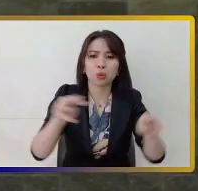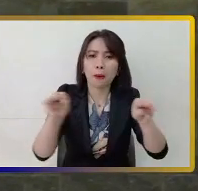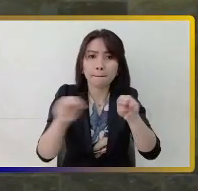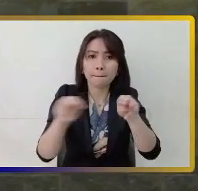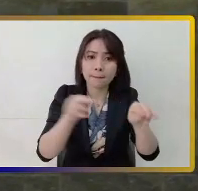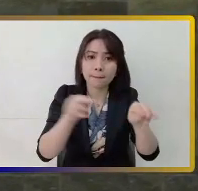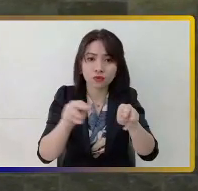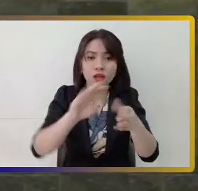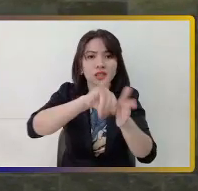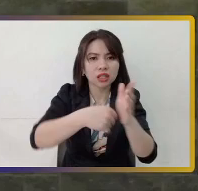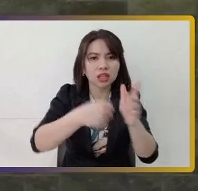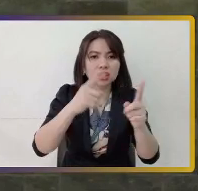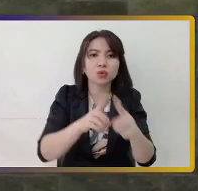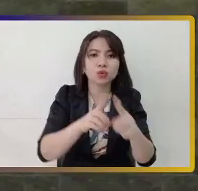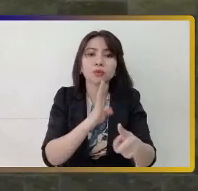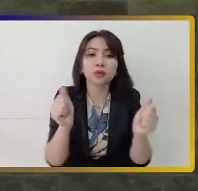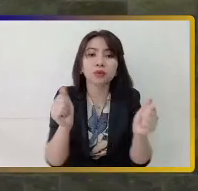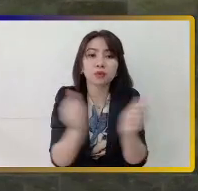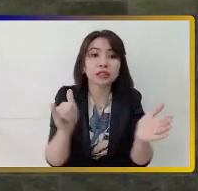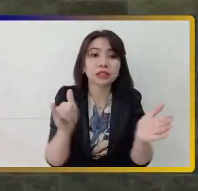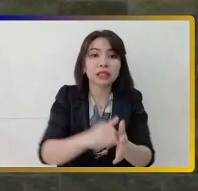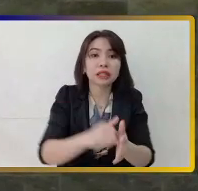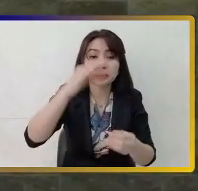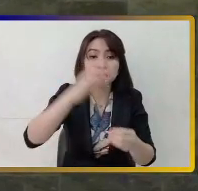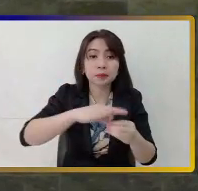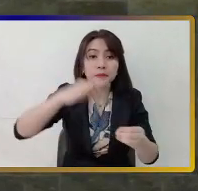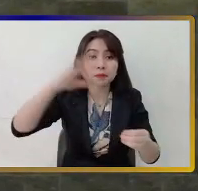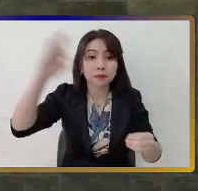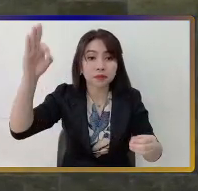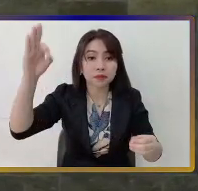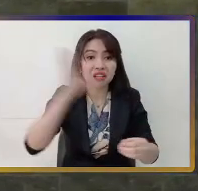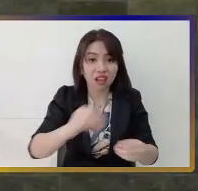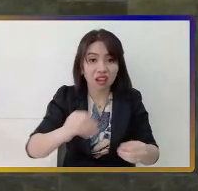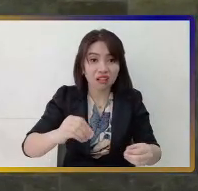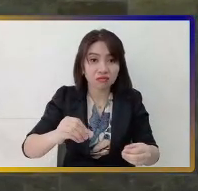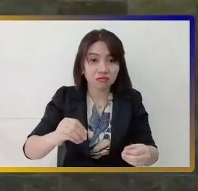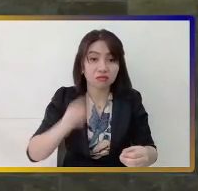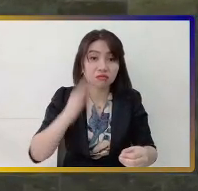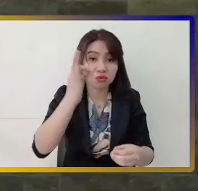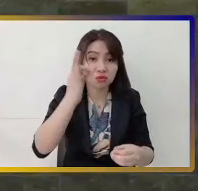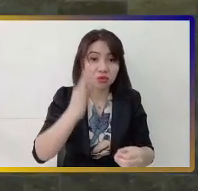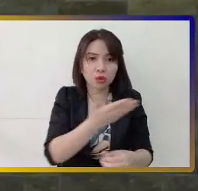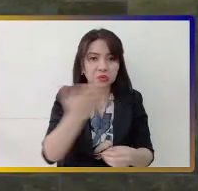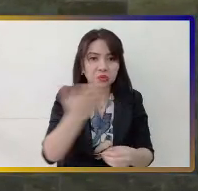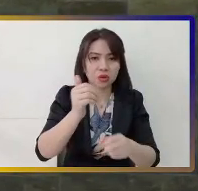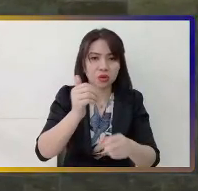yung spirit na yan, and before you know it, you are infected.